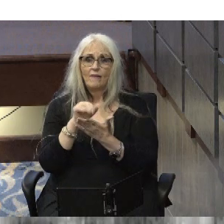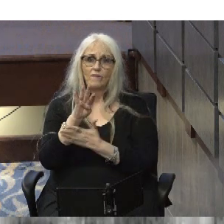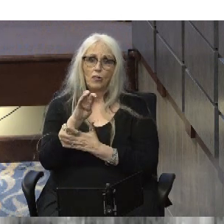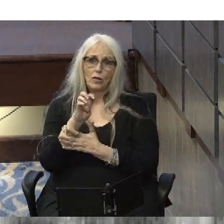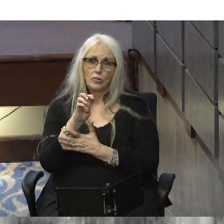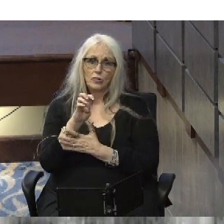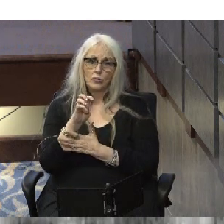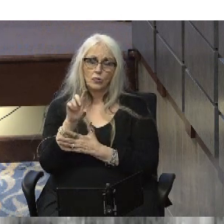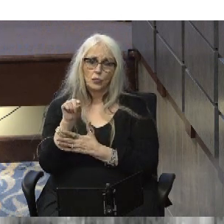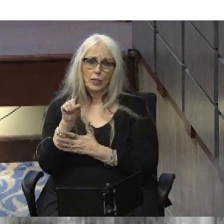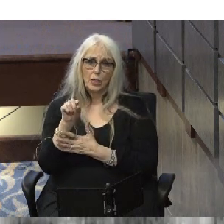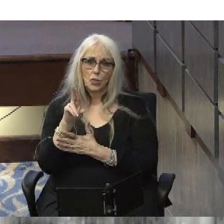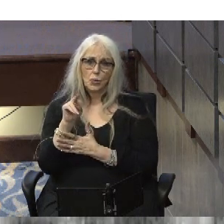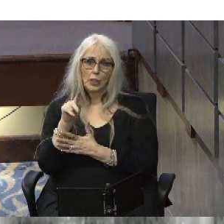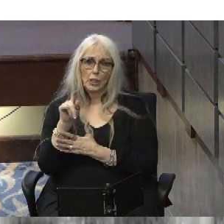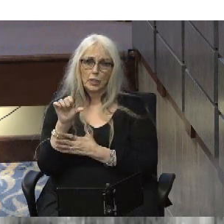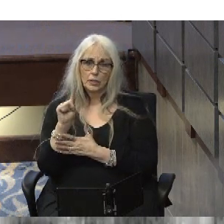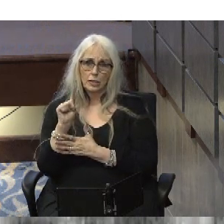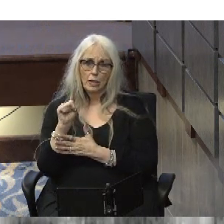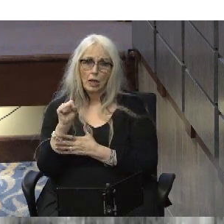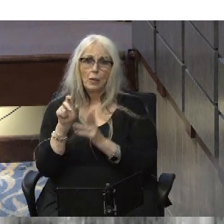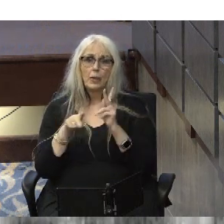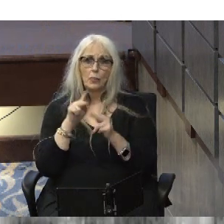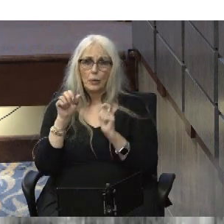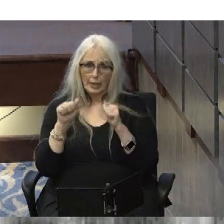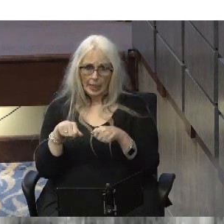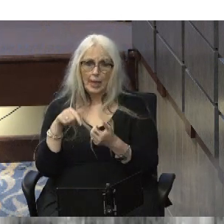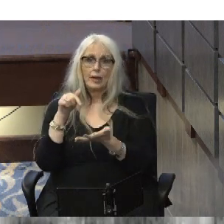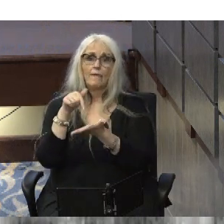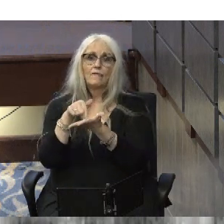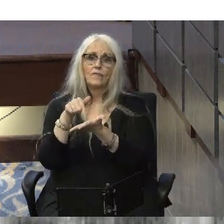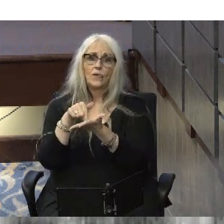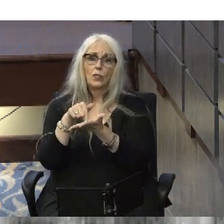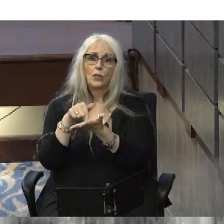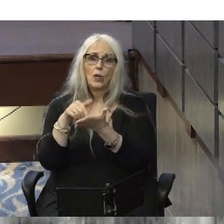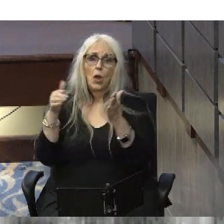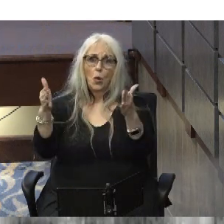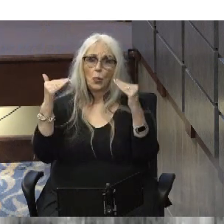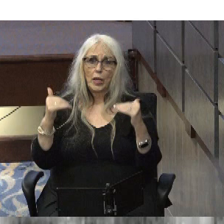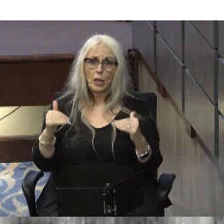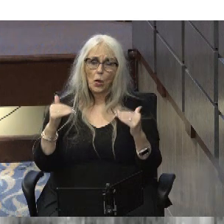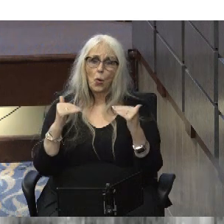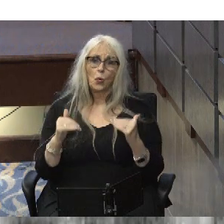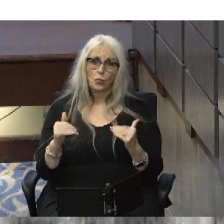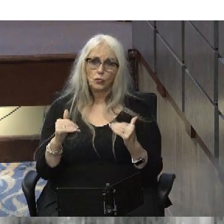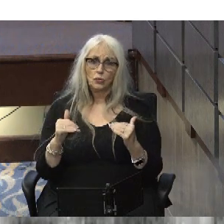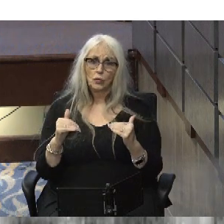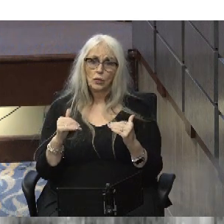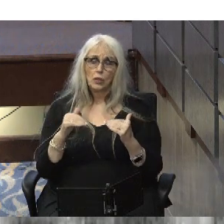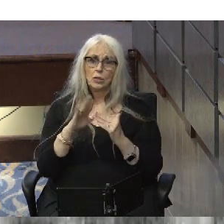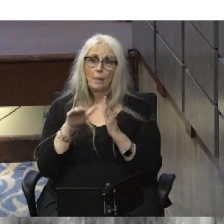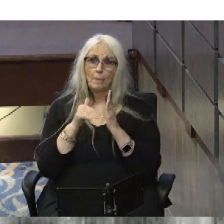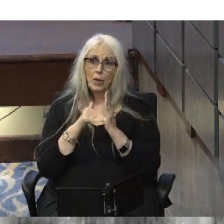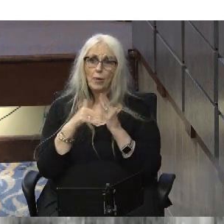5,420 units were available that persons could afford. If we go down to the middle level of need, we